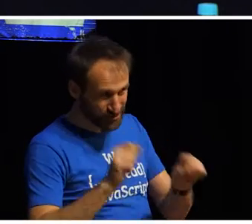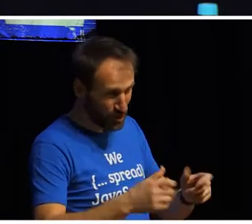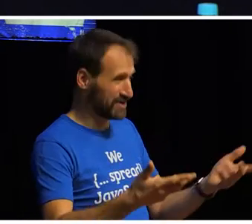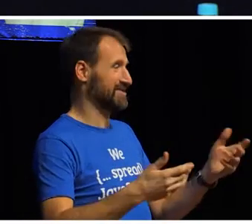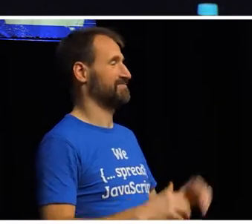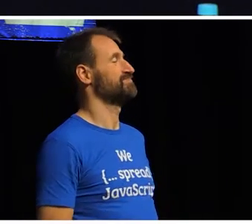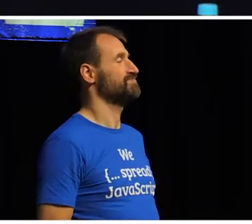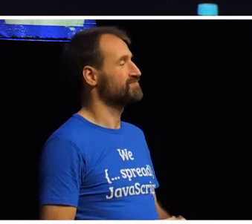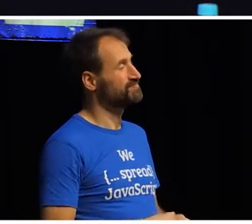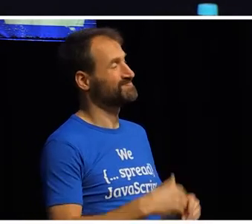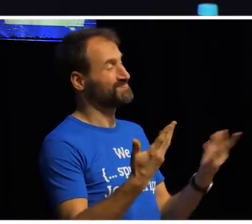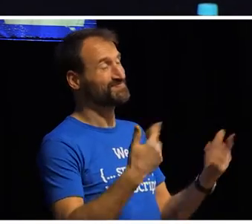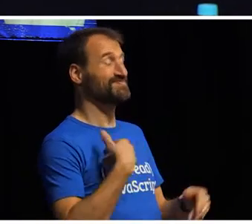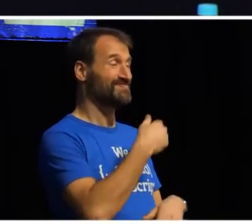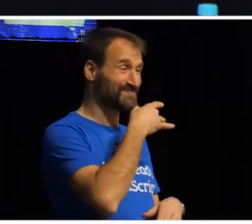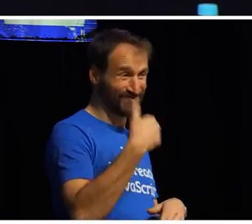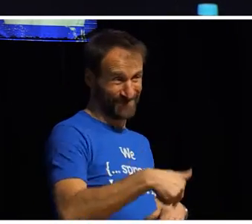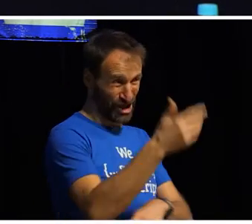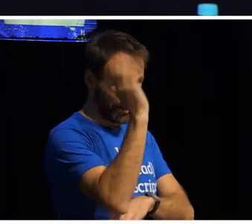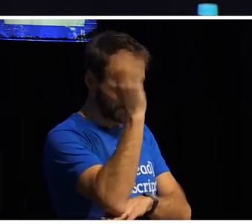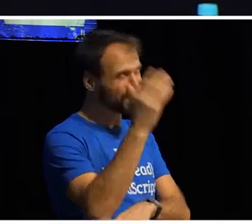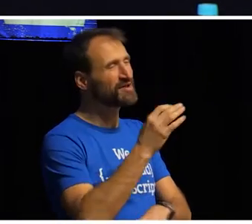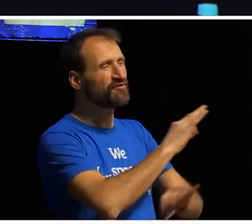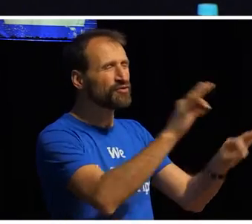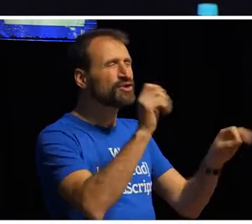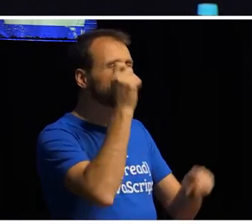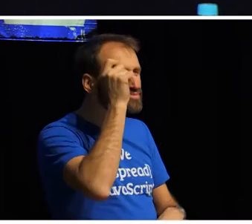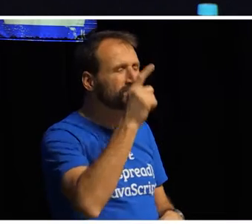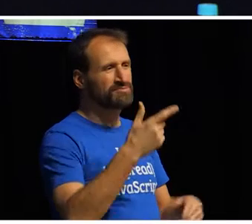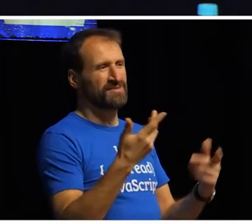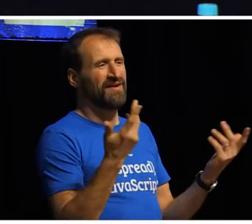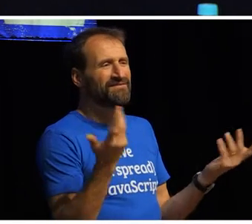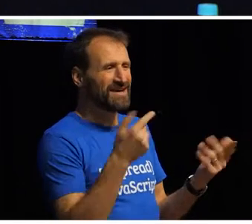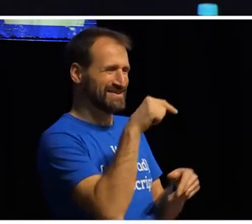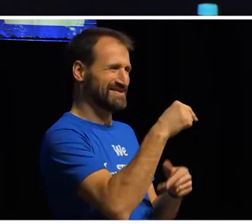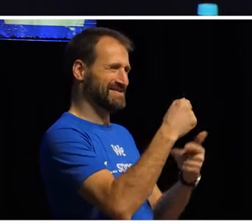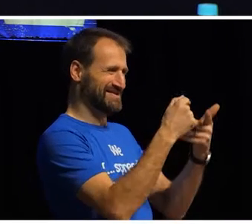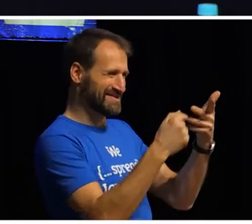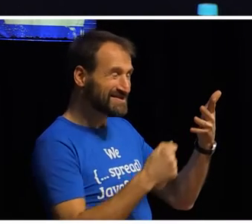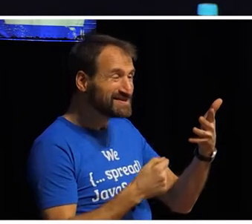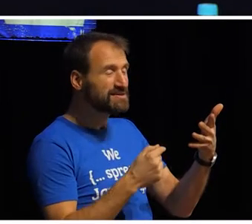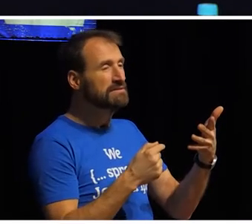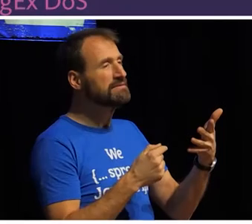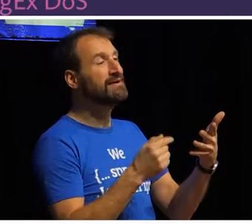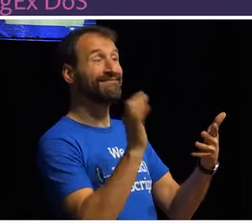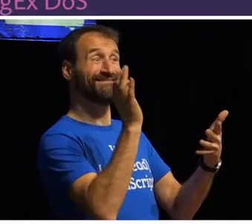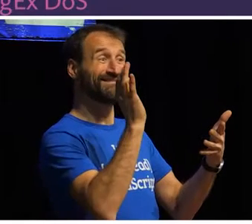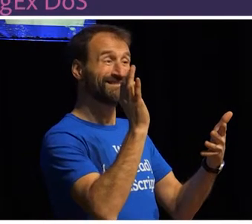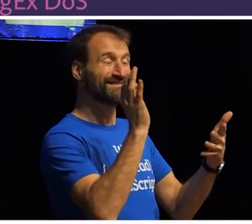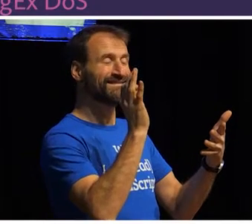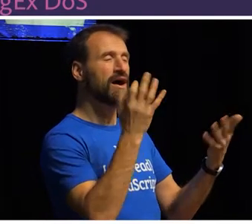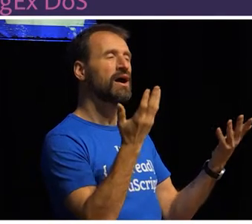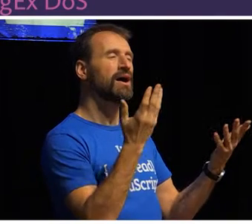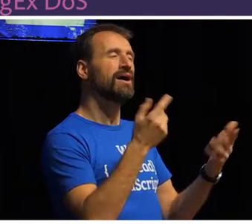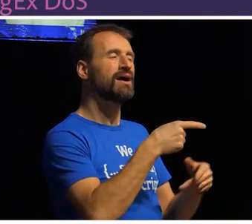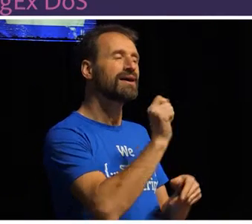so a lot of this talk today is just going to be understanding a little bit about how these capabilities can be abused right how can attackers use them to